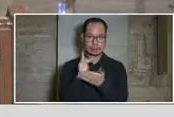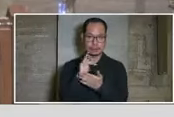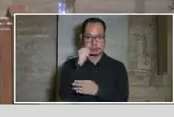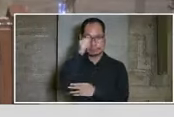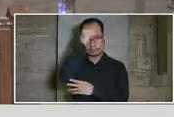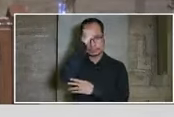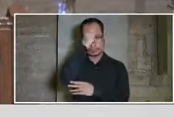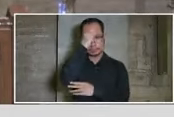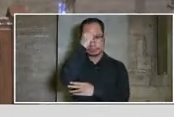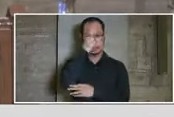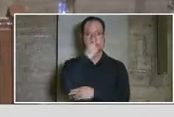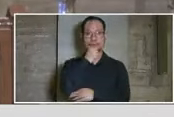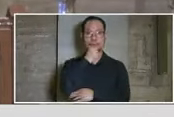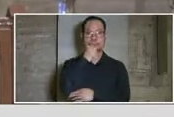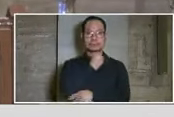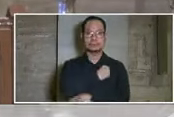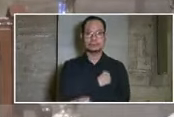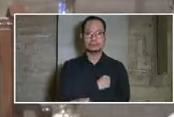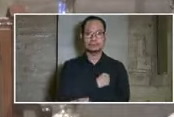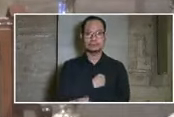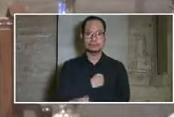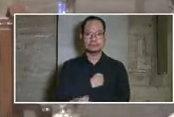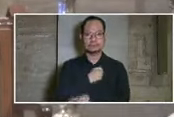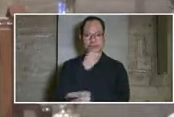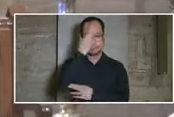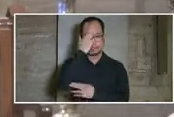Glory to you, O Lord.